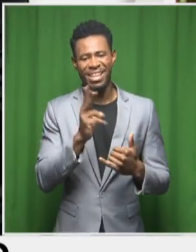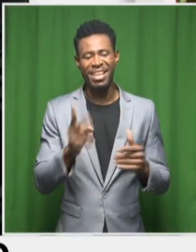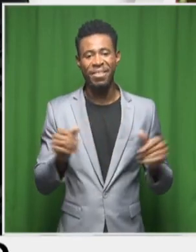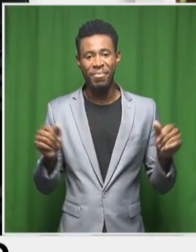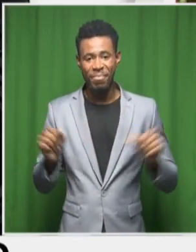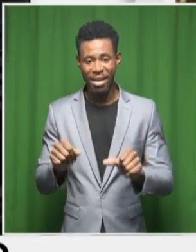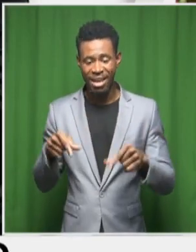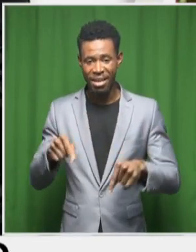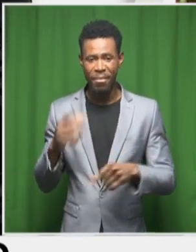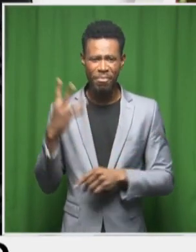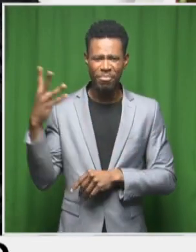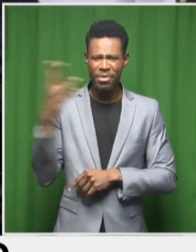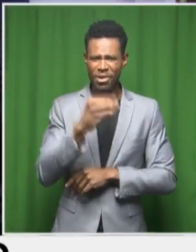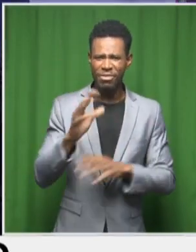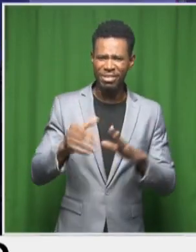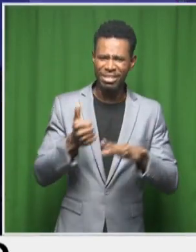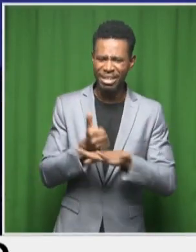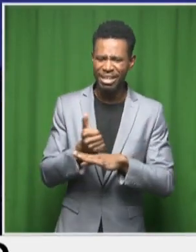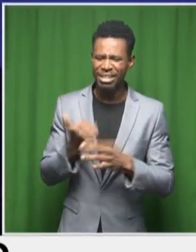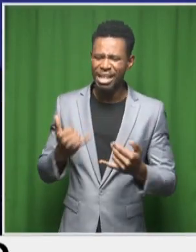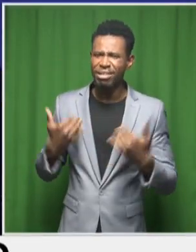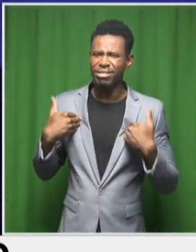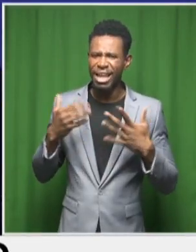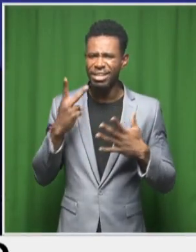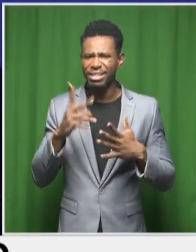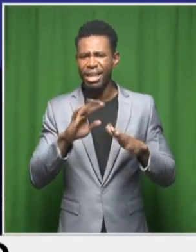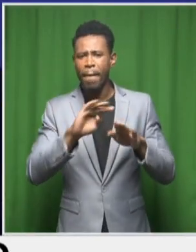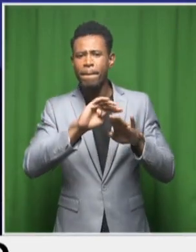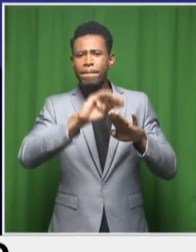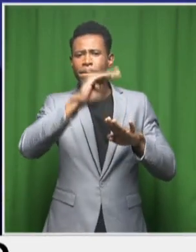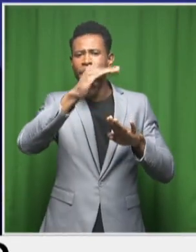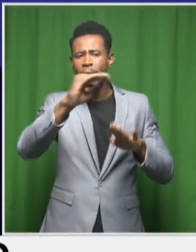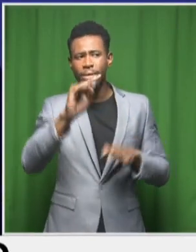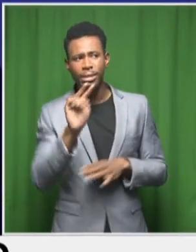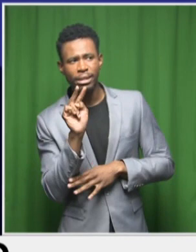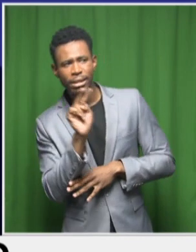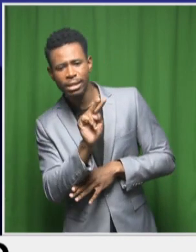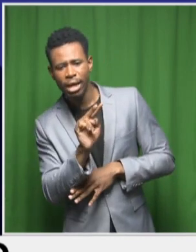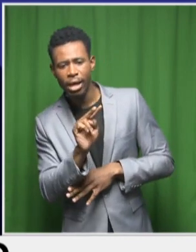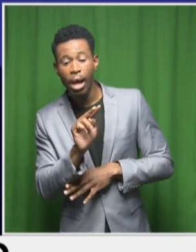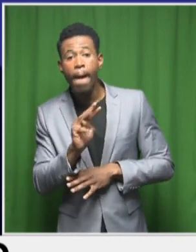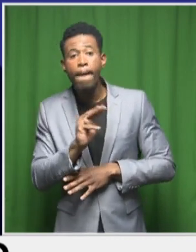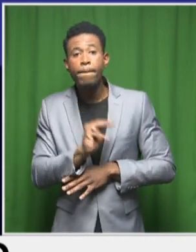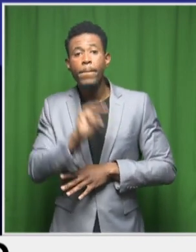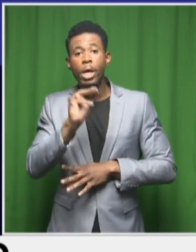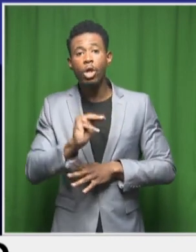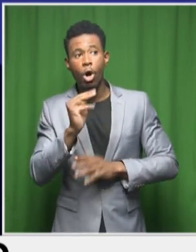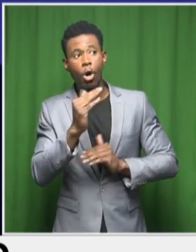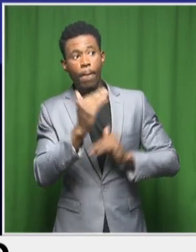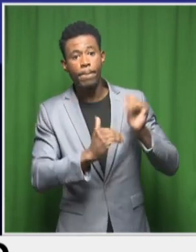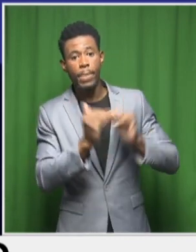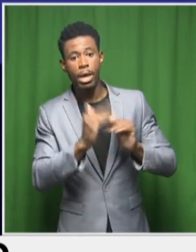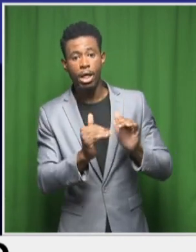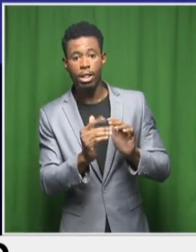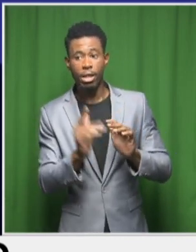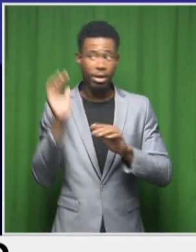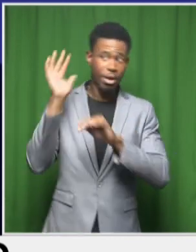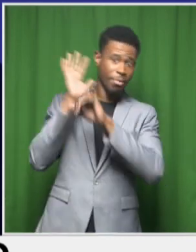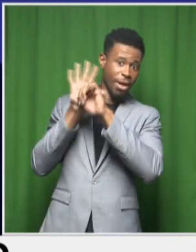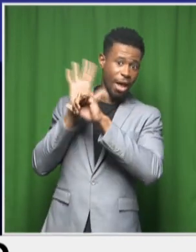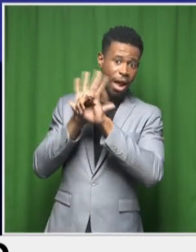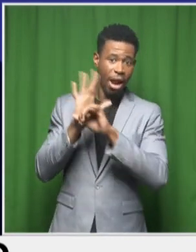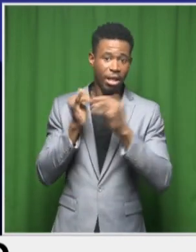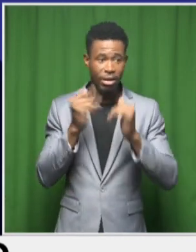this beautiful setting. We're just starting to see the mountain behind us, over the McDonald's building right behind us.